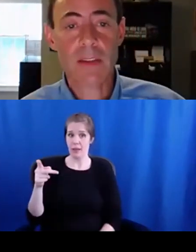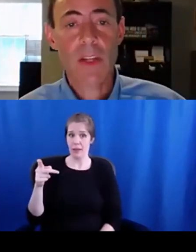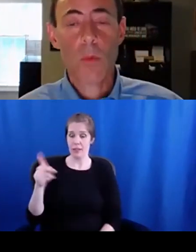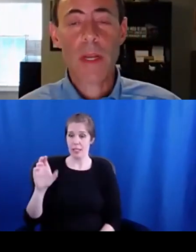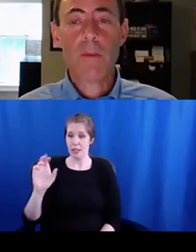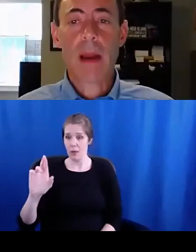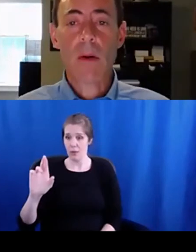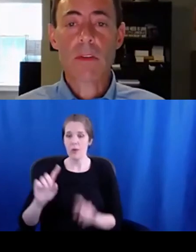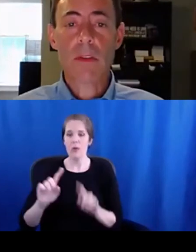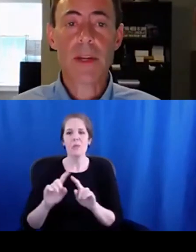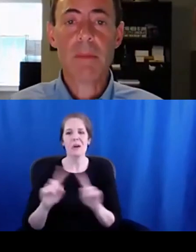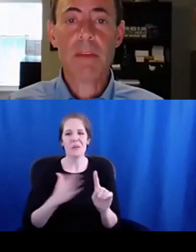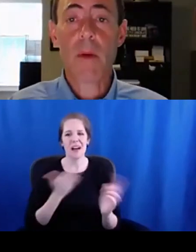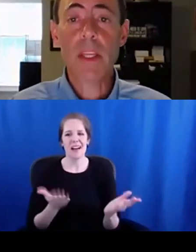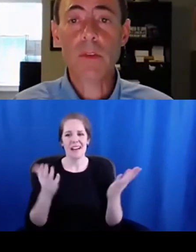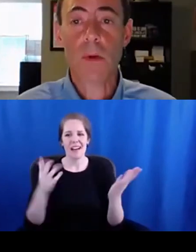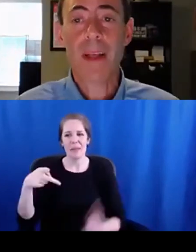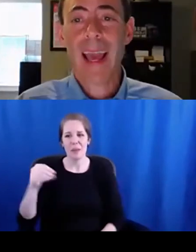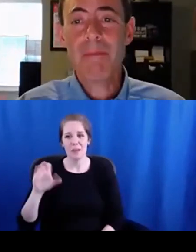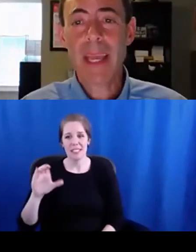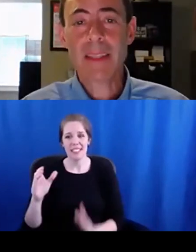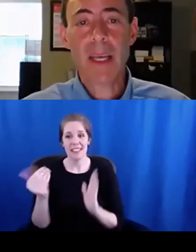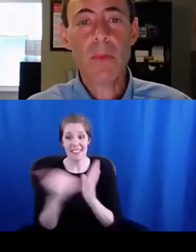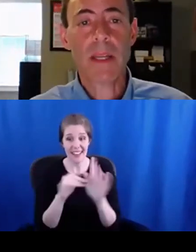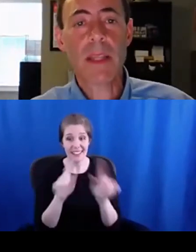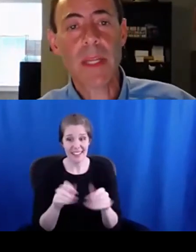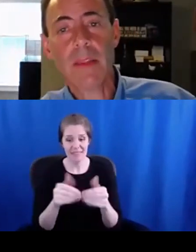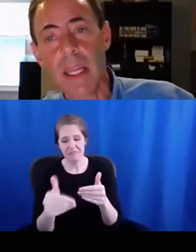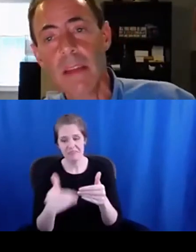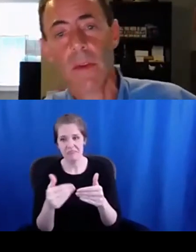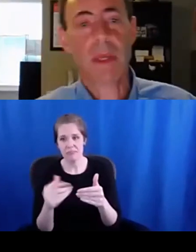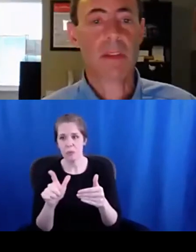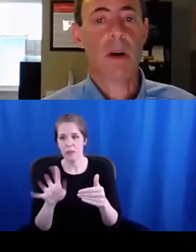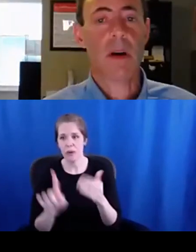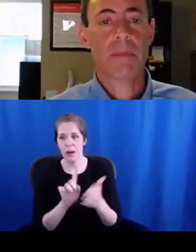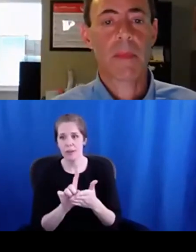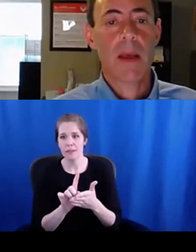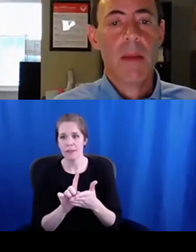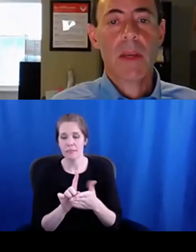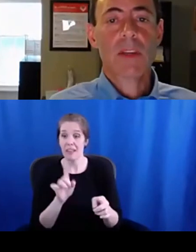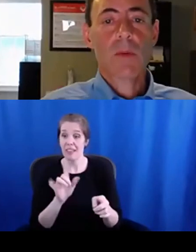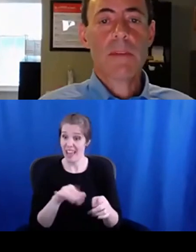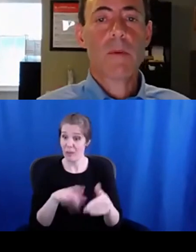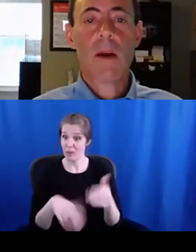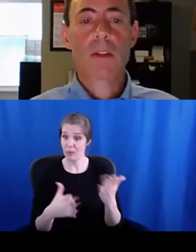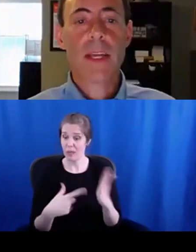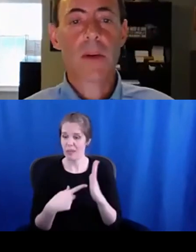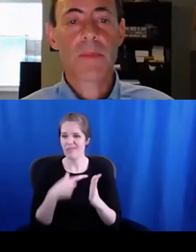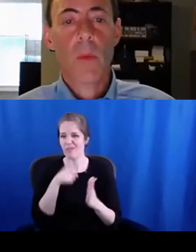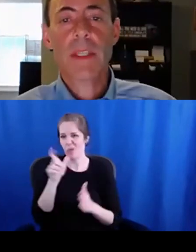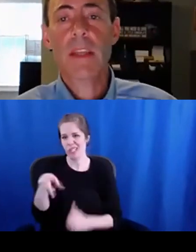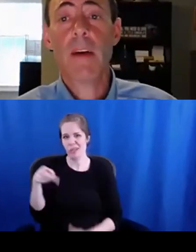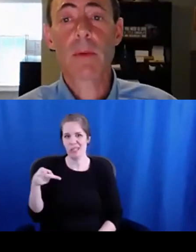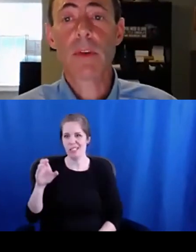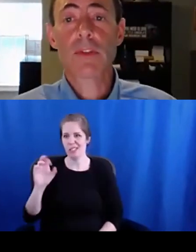test 24 hours later can be very useful and may at some point eliminate the need for the PCR. because 24 hours later, we